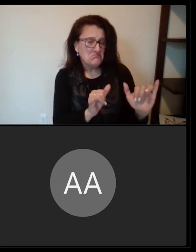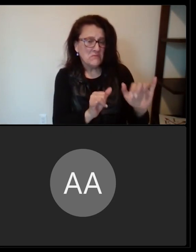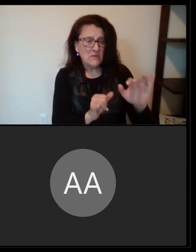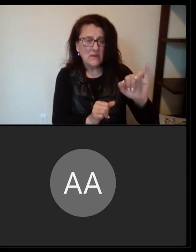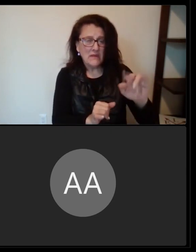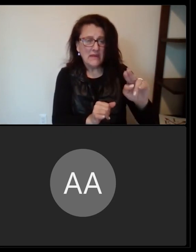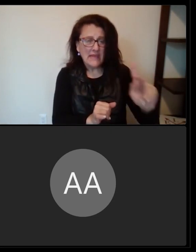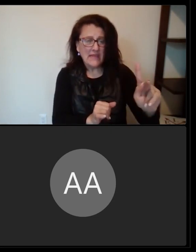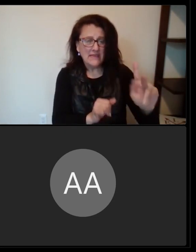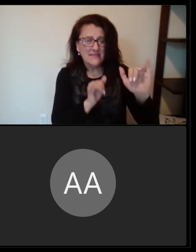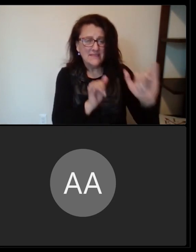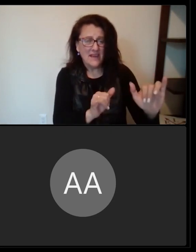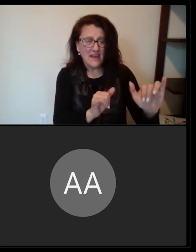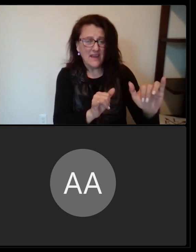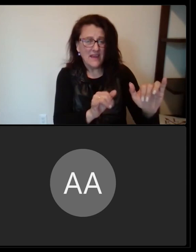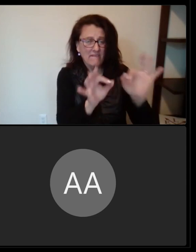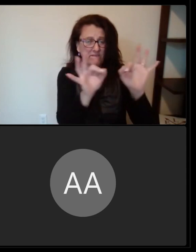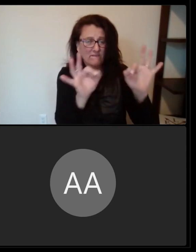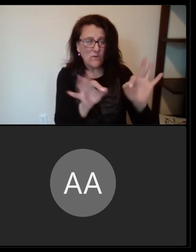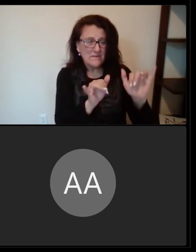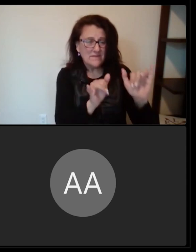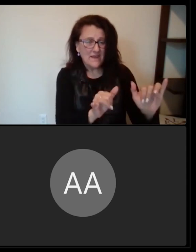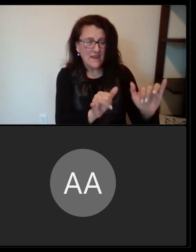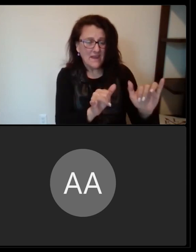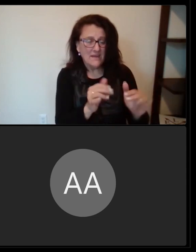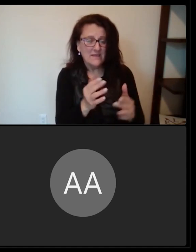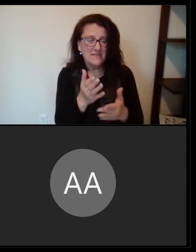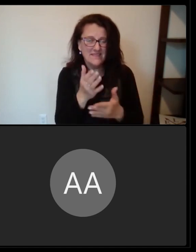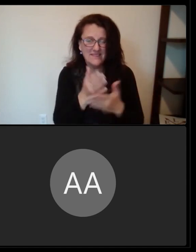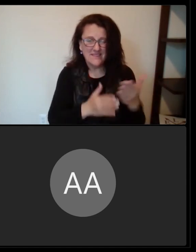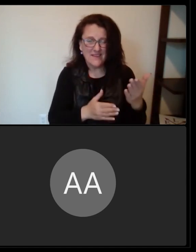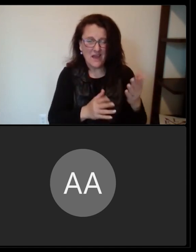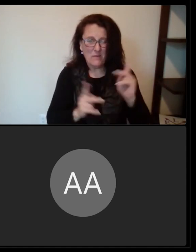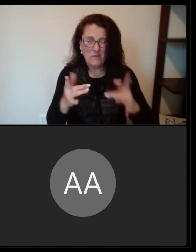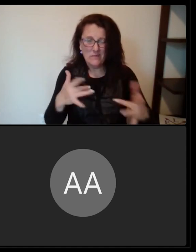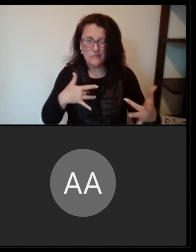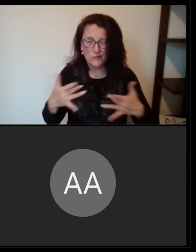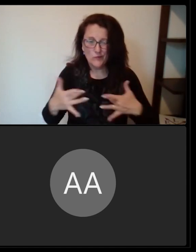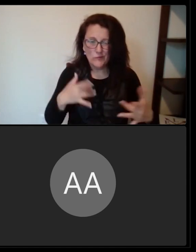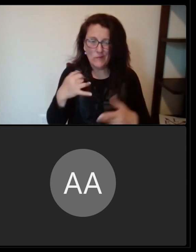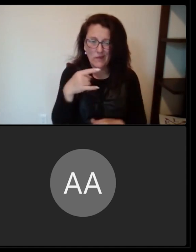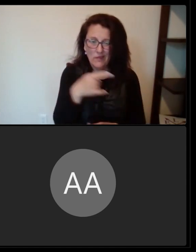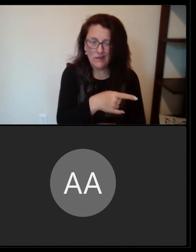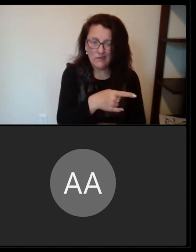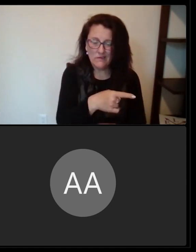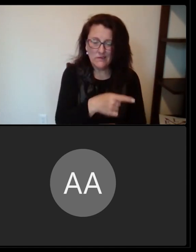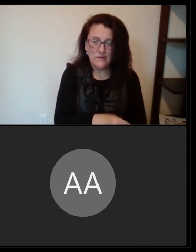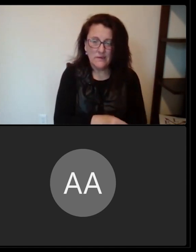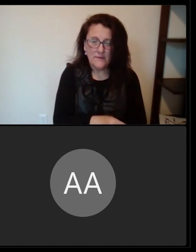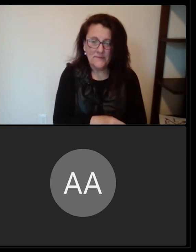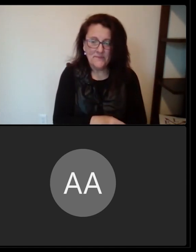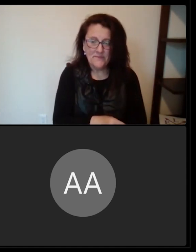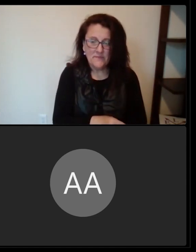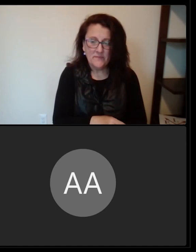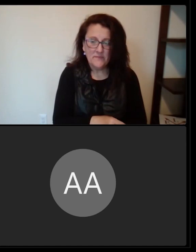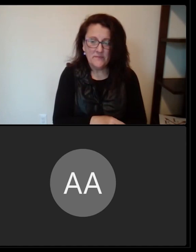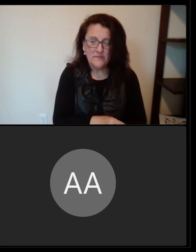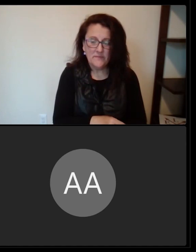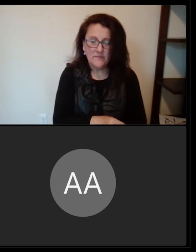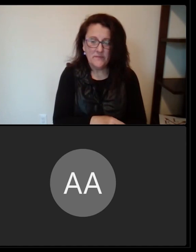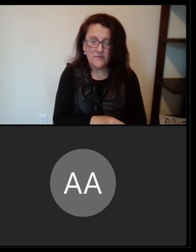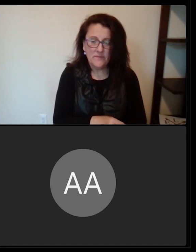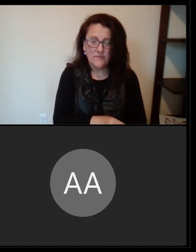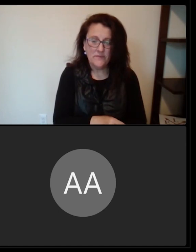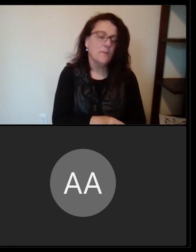and keep their form, because we know that some folks have raised concerns about that. All in all,